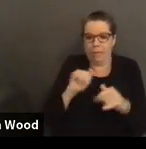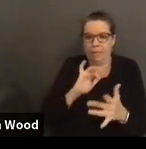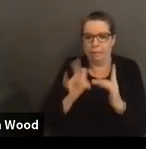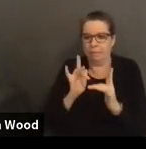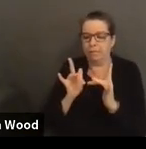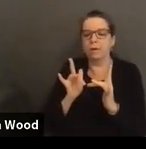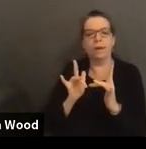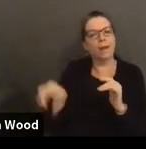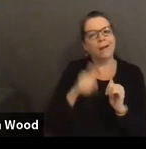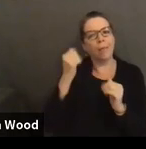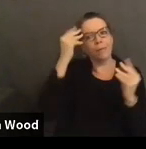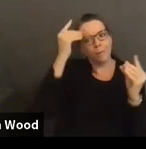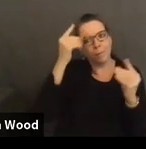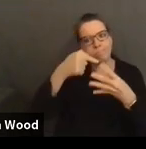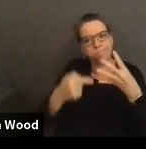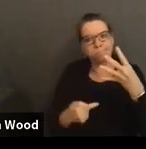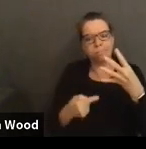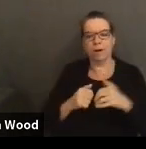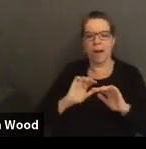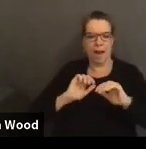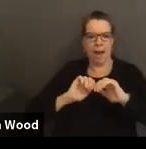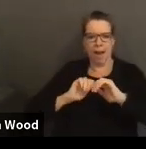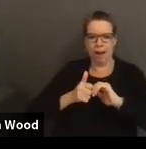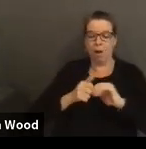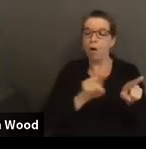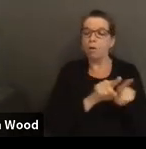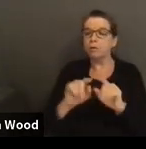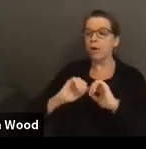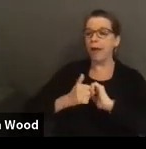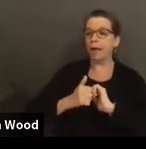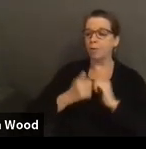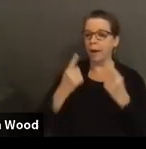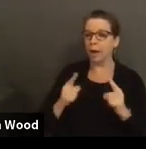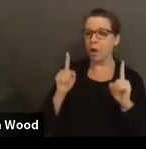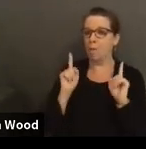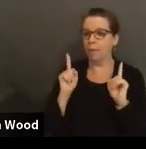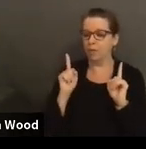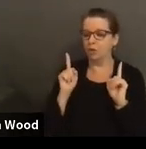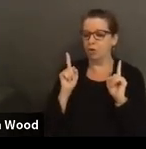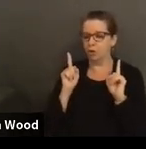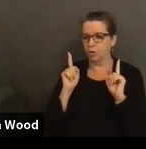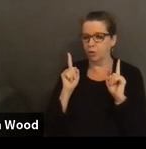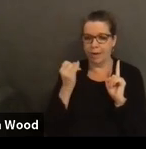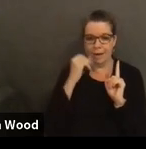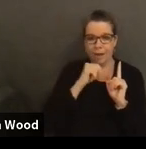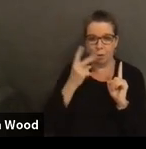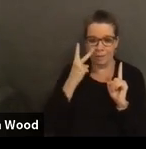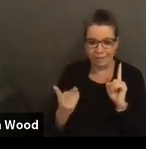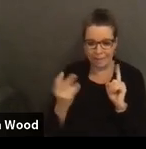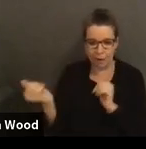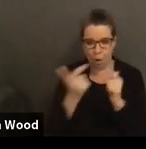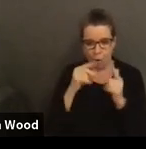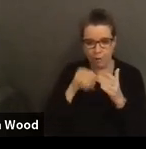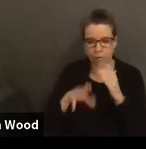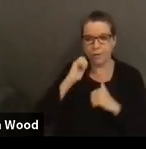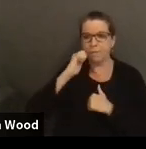other considerations? So how do I accomplish that without seeing all or some of my students in person every